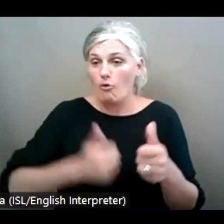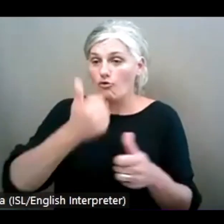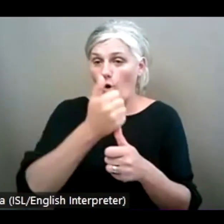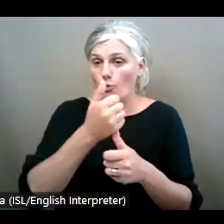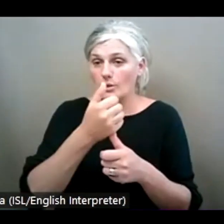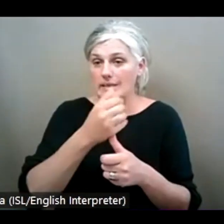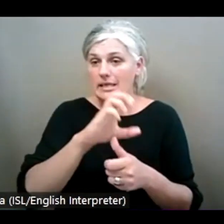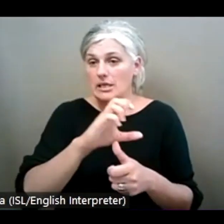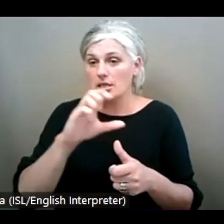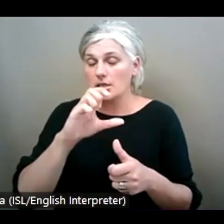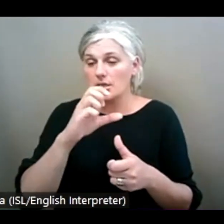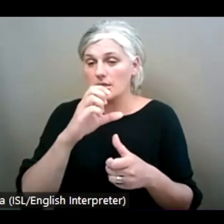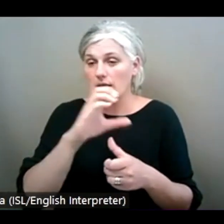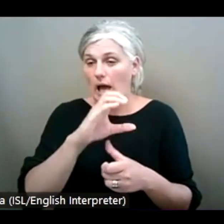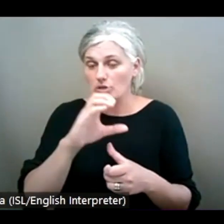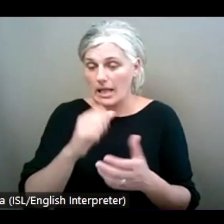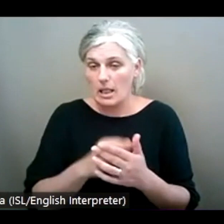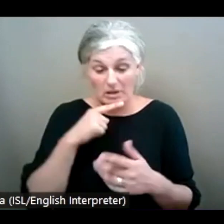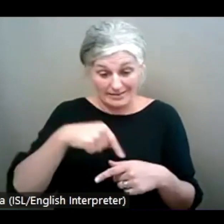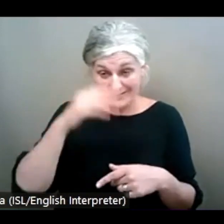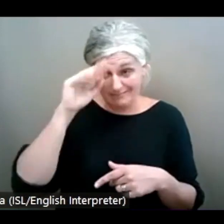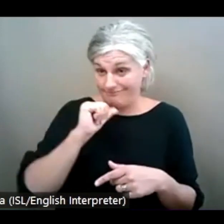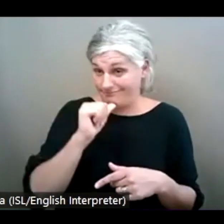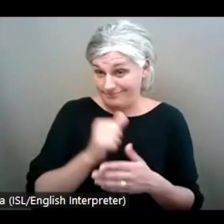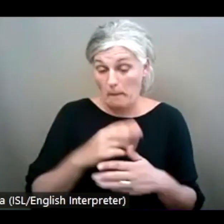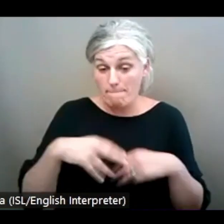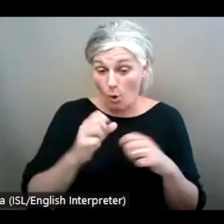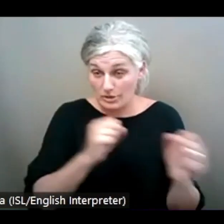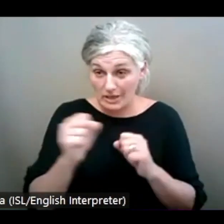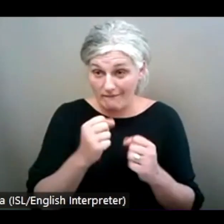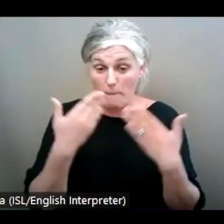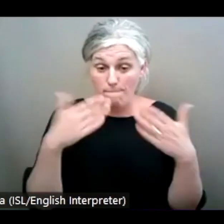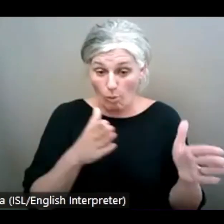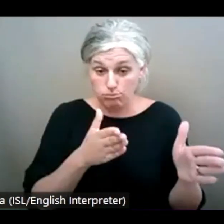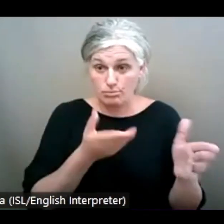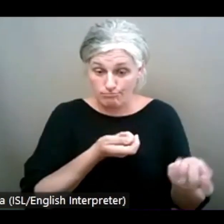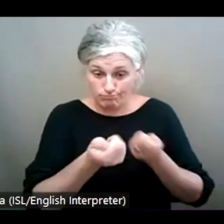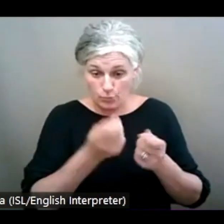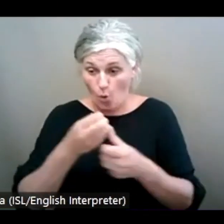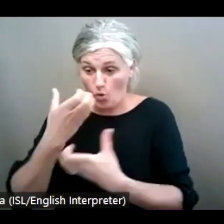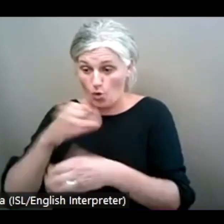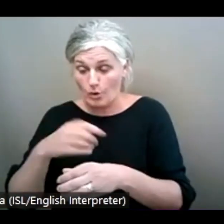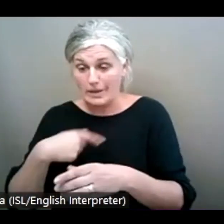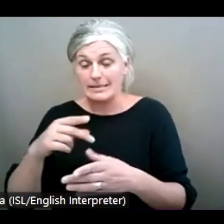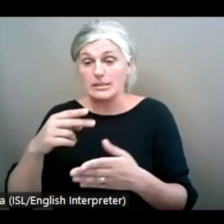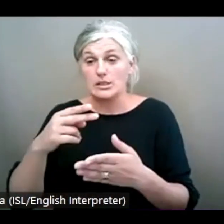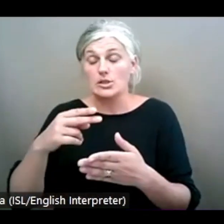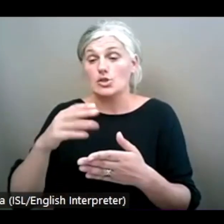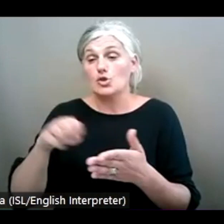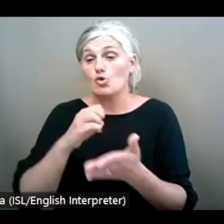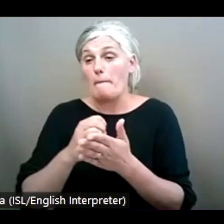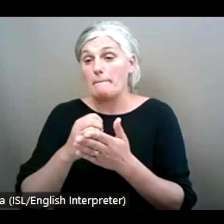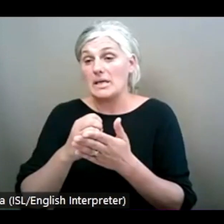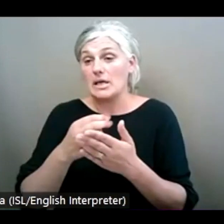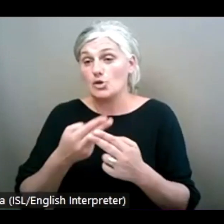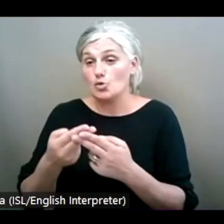not. Most services are publicly run in other countries in the European Union. And I'm going to say the European Union